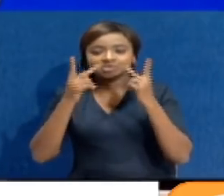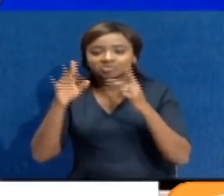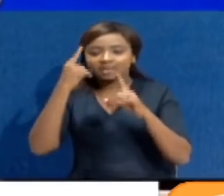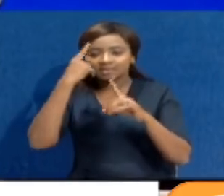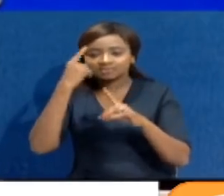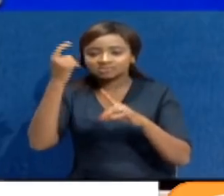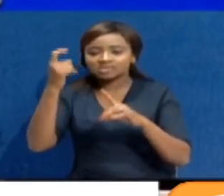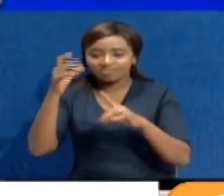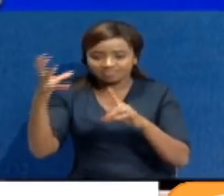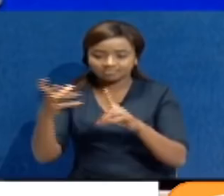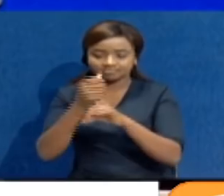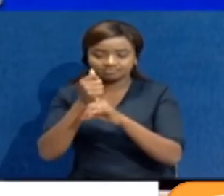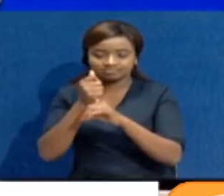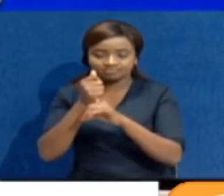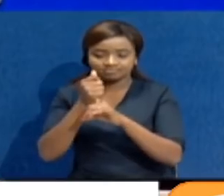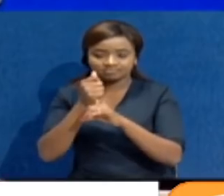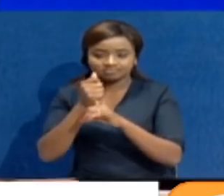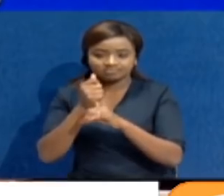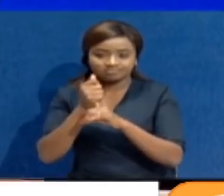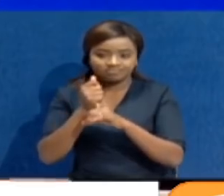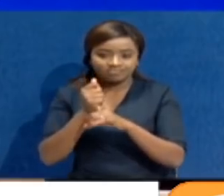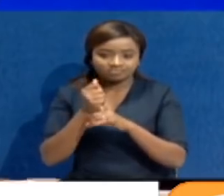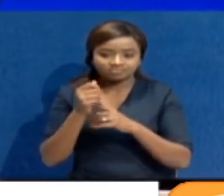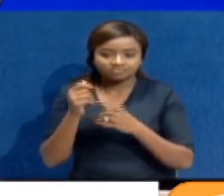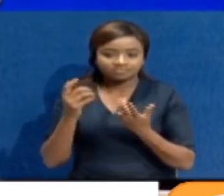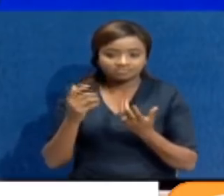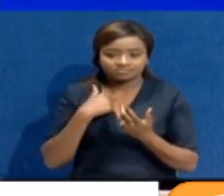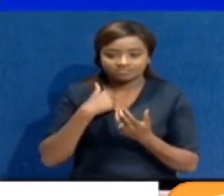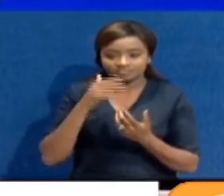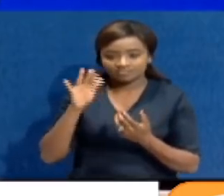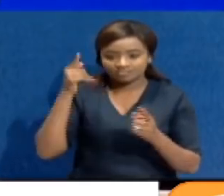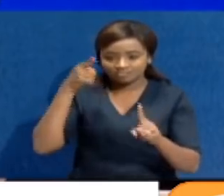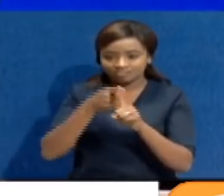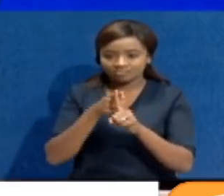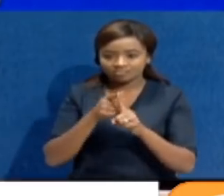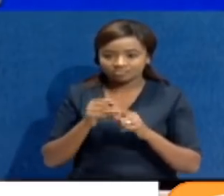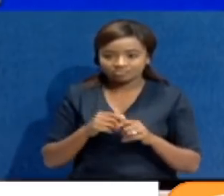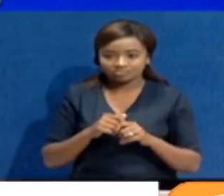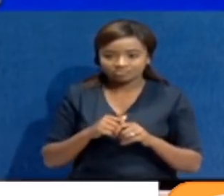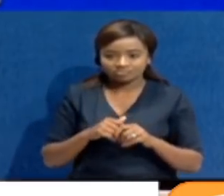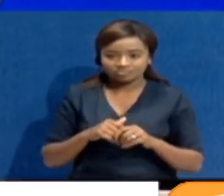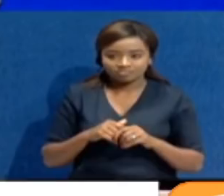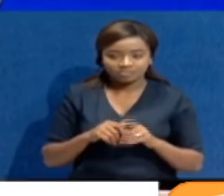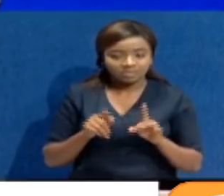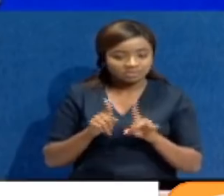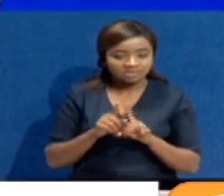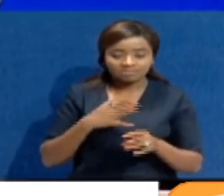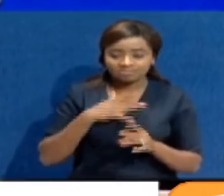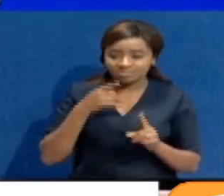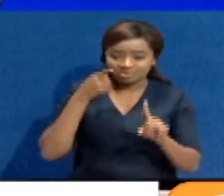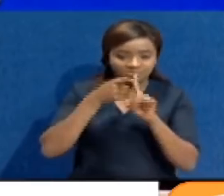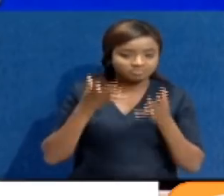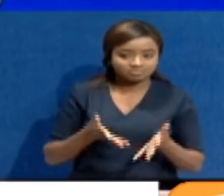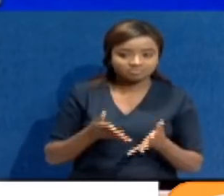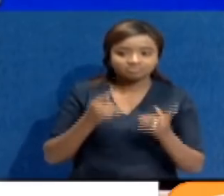dream. So for me, I held that view, and which is still my view. Okay.